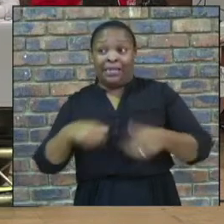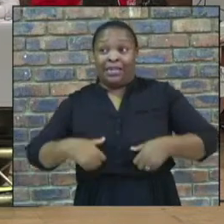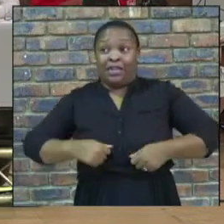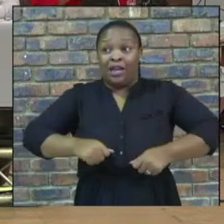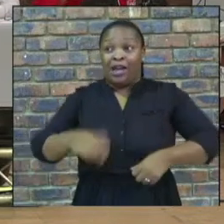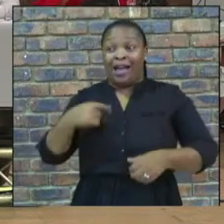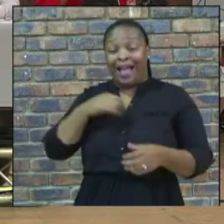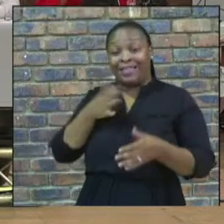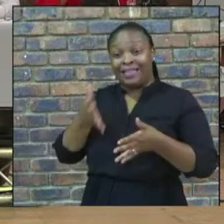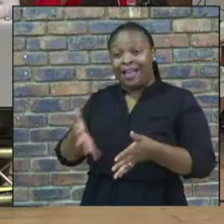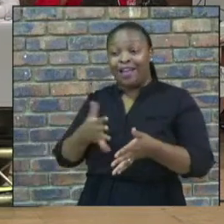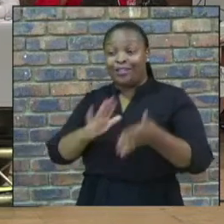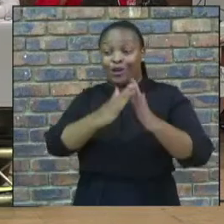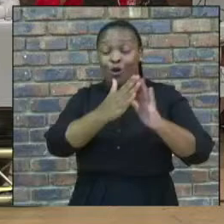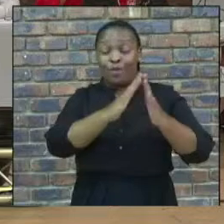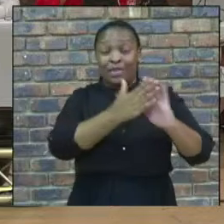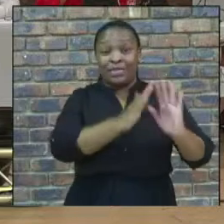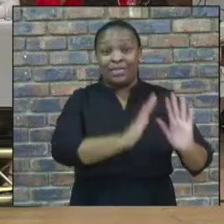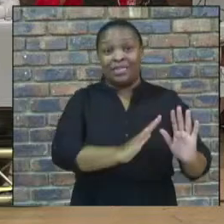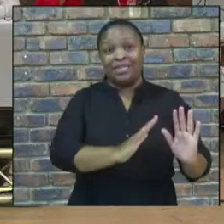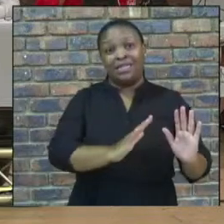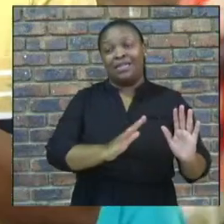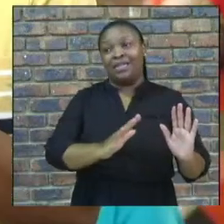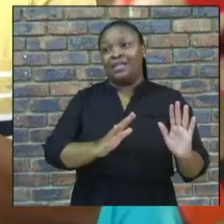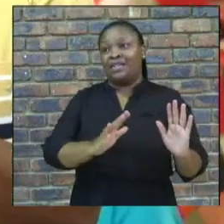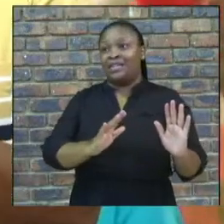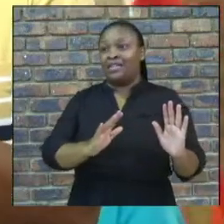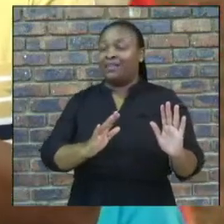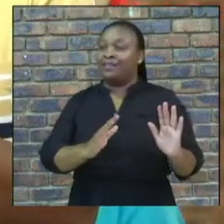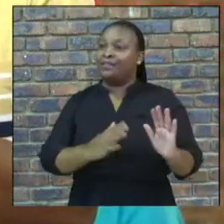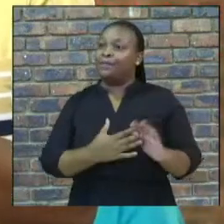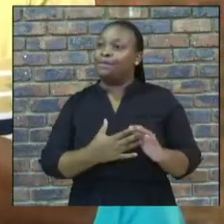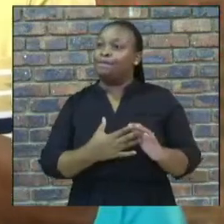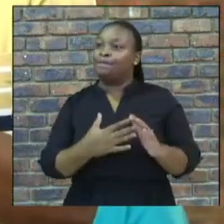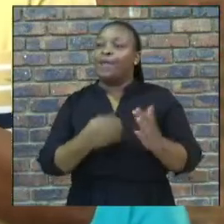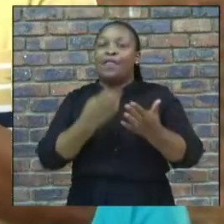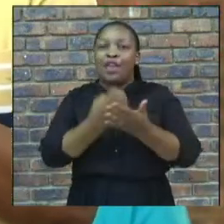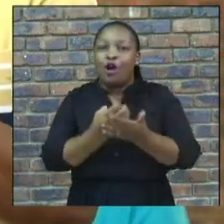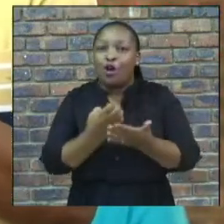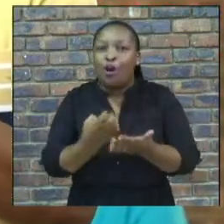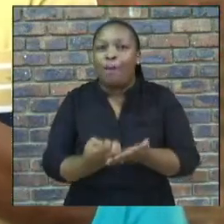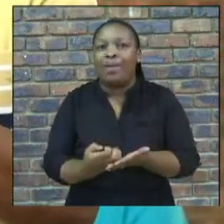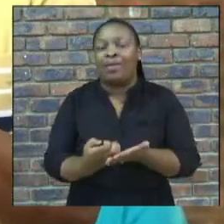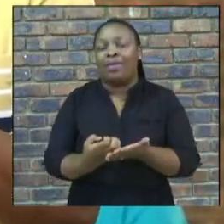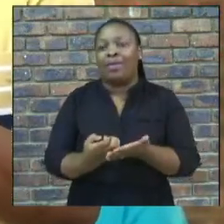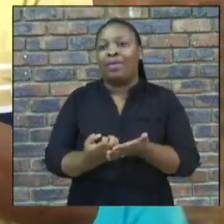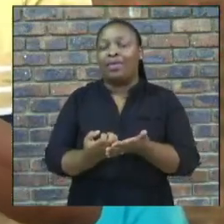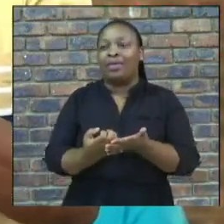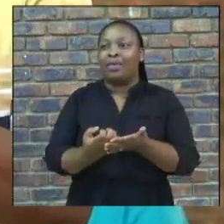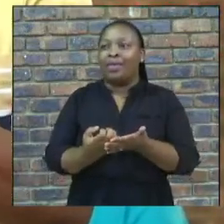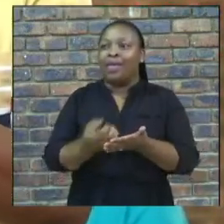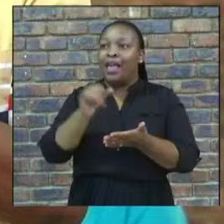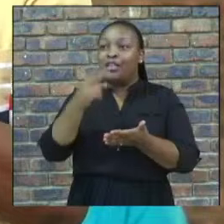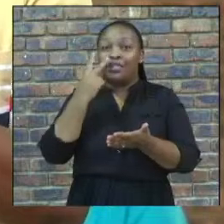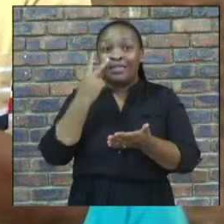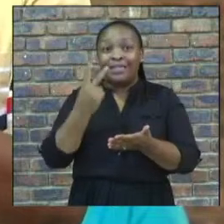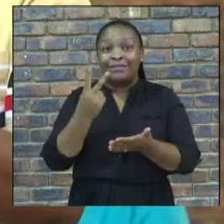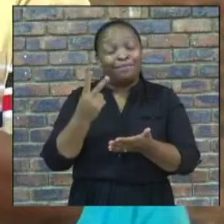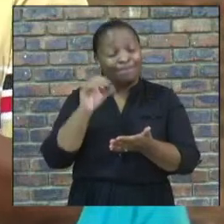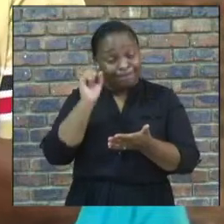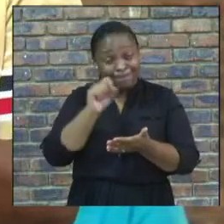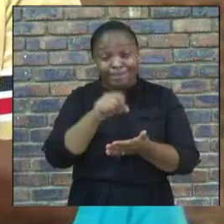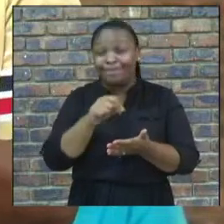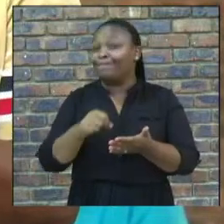GDP, to the ailing economy, because as we speak, thousands